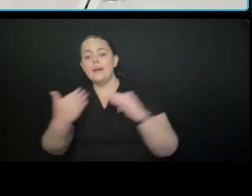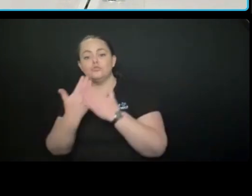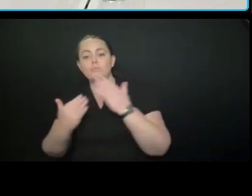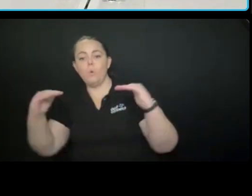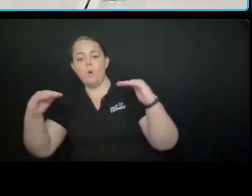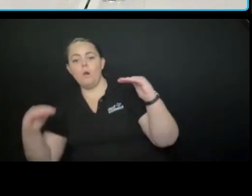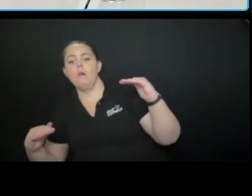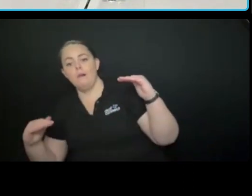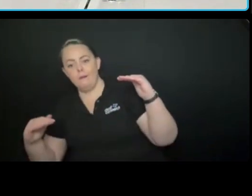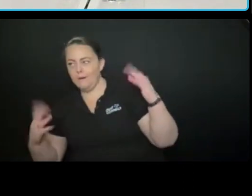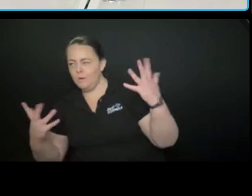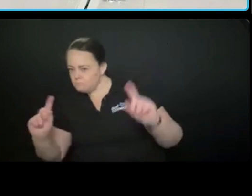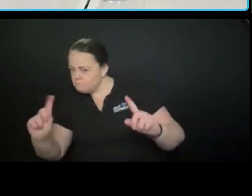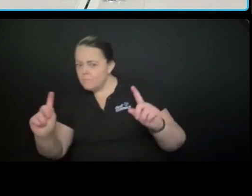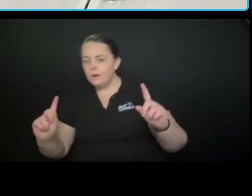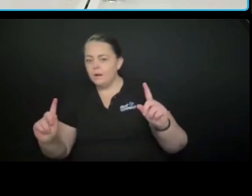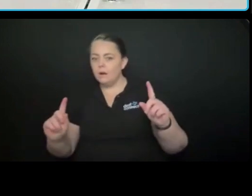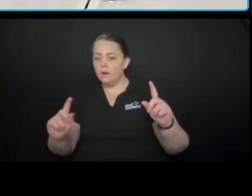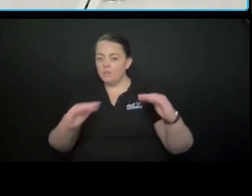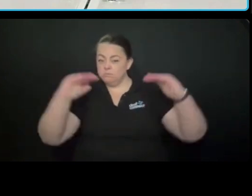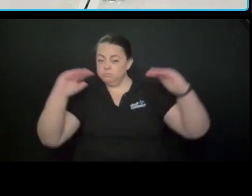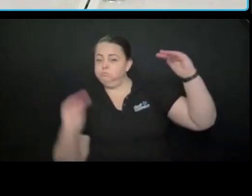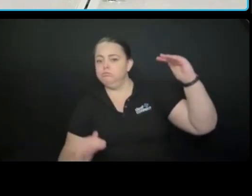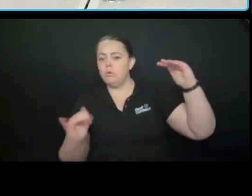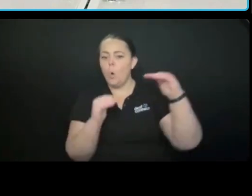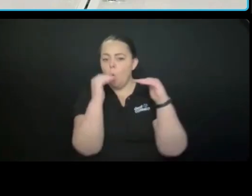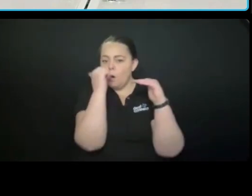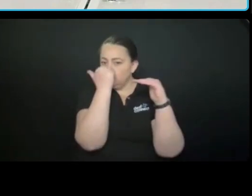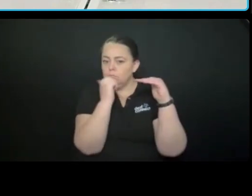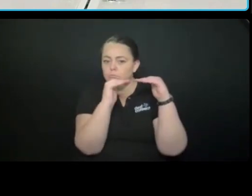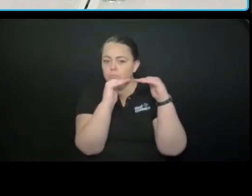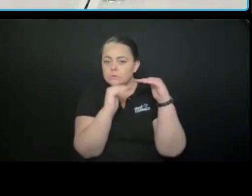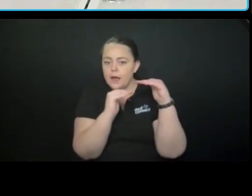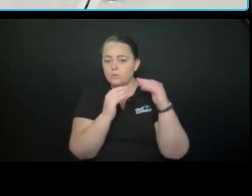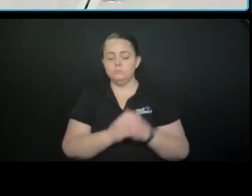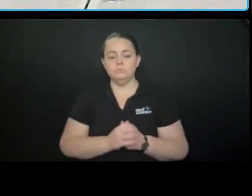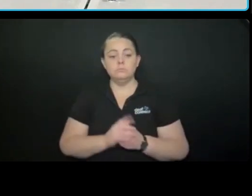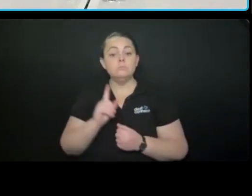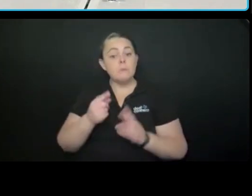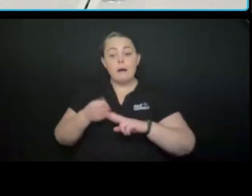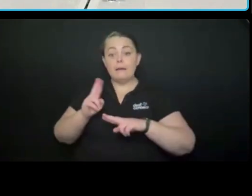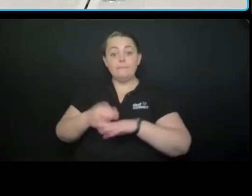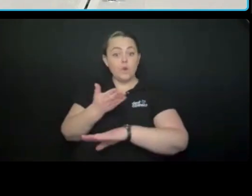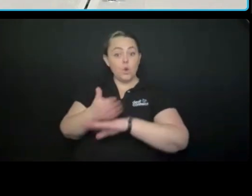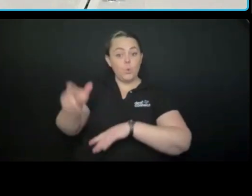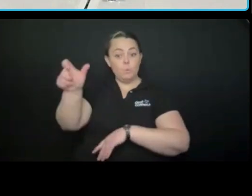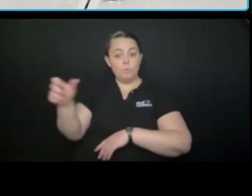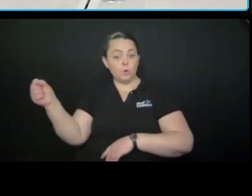or receiving end-of-life care, or they didn't have an assessment score from the previous quarter.